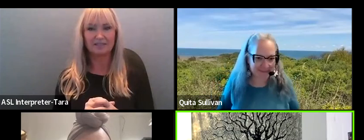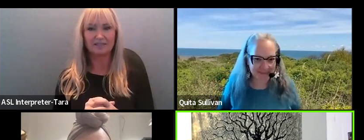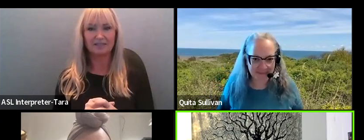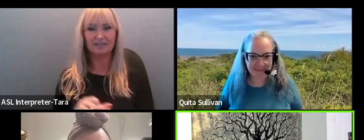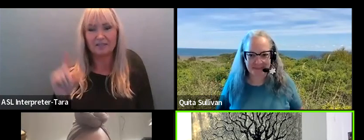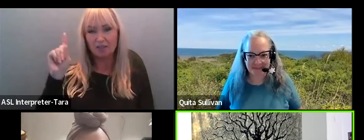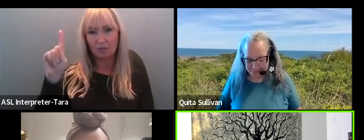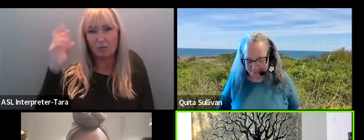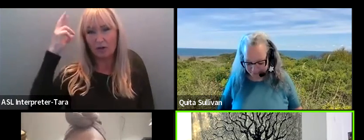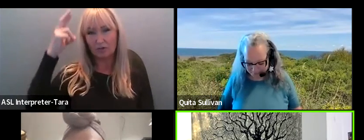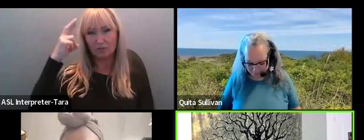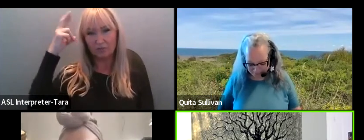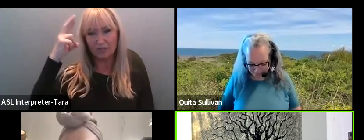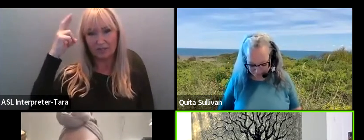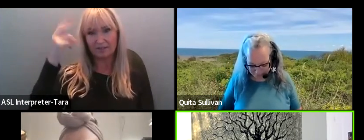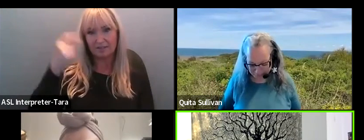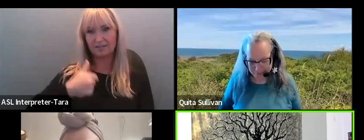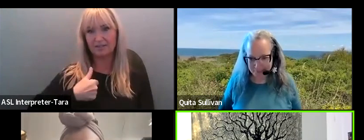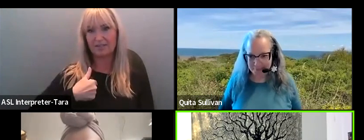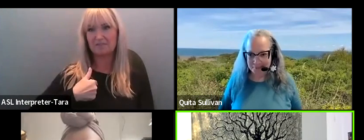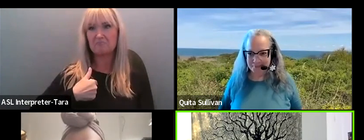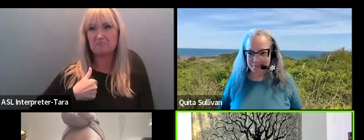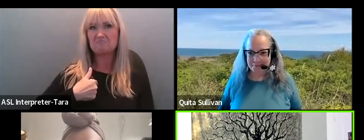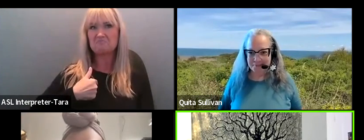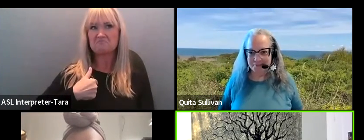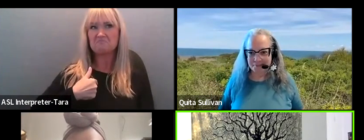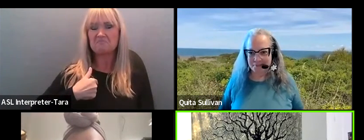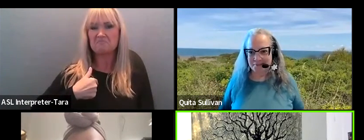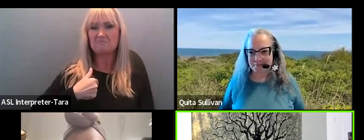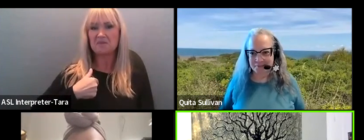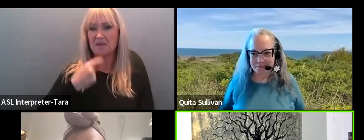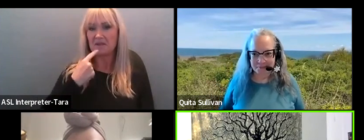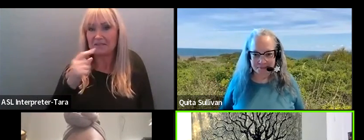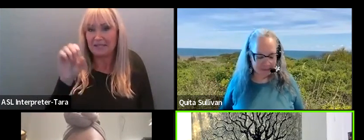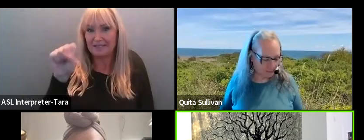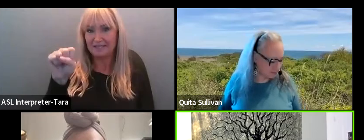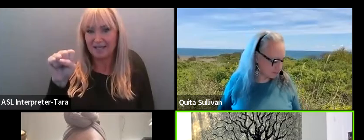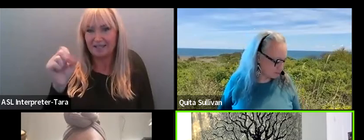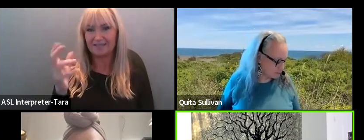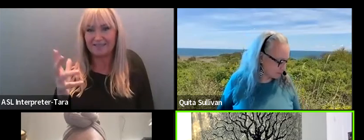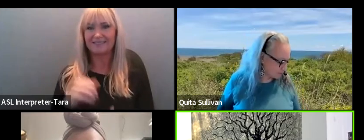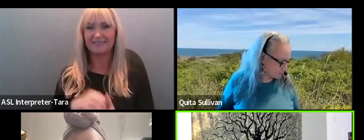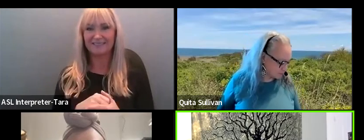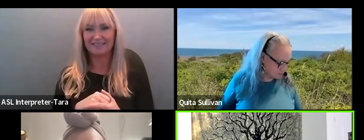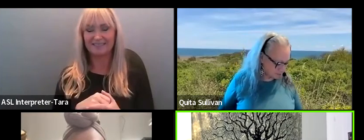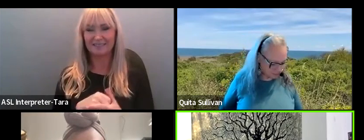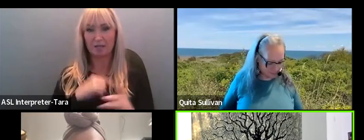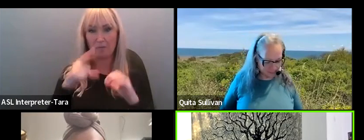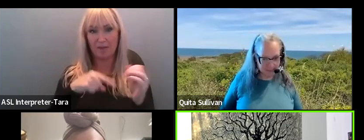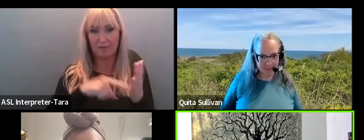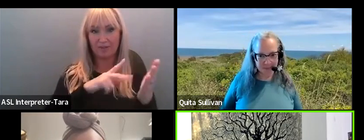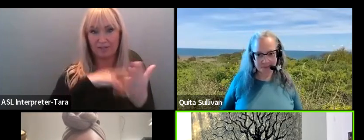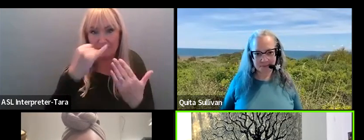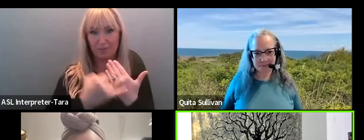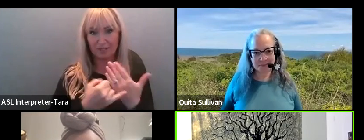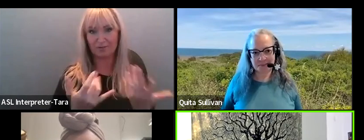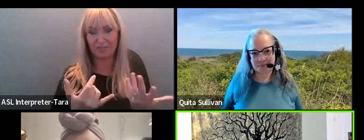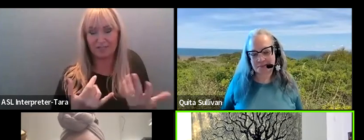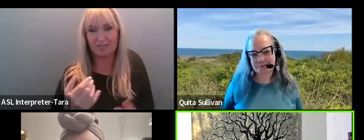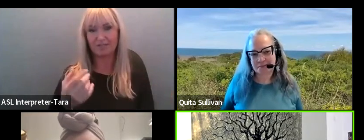reasons that I can say I said yes, and which is ironic about this particular project, because Jasmine has asked me to